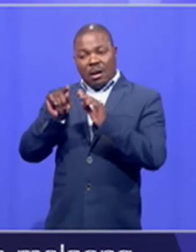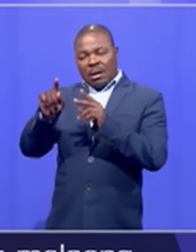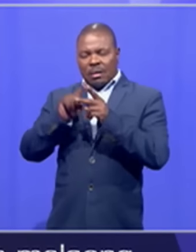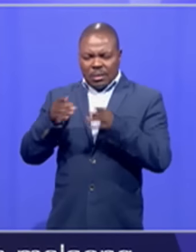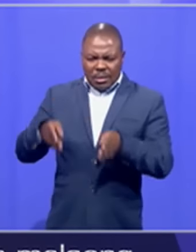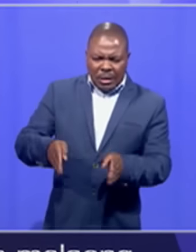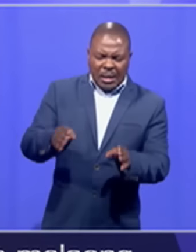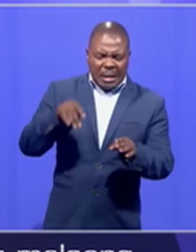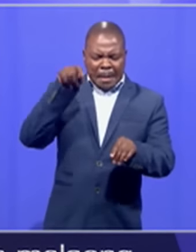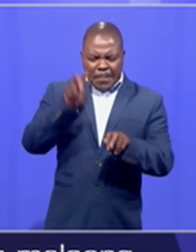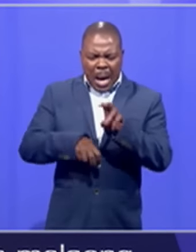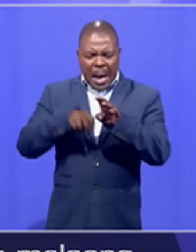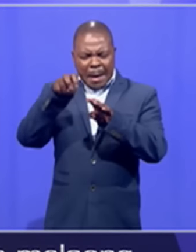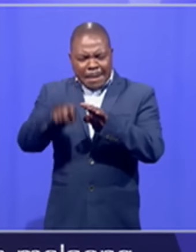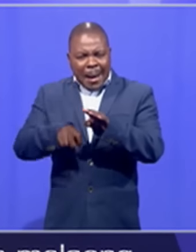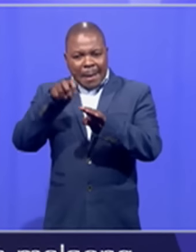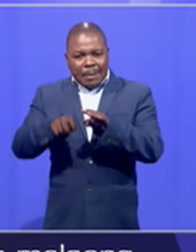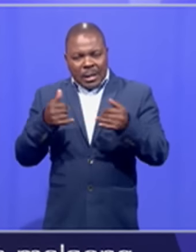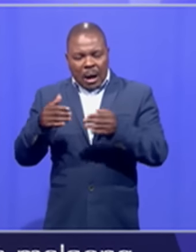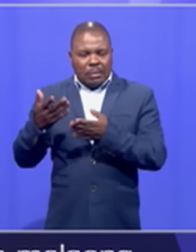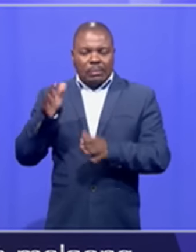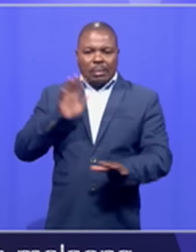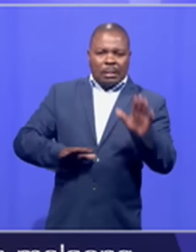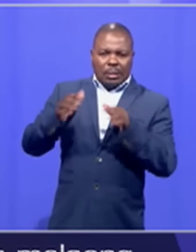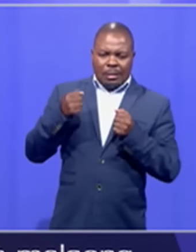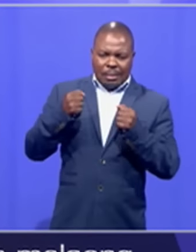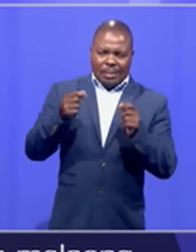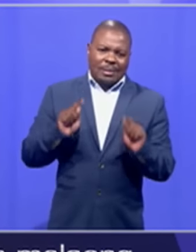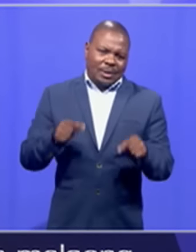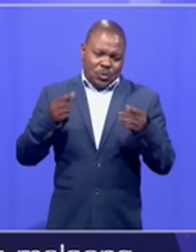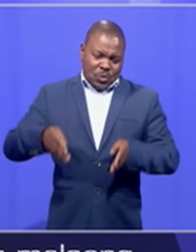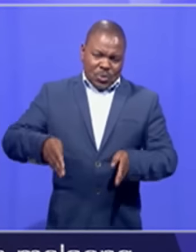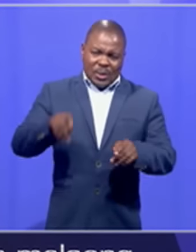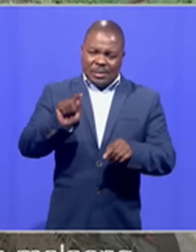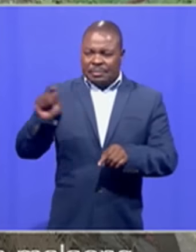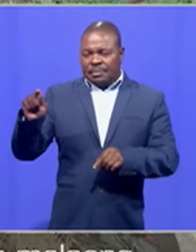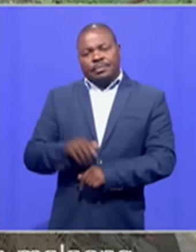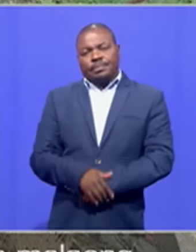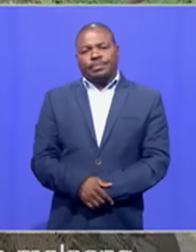e epolotšwe e le go seo se tlholago tšhitišo go otlela mo motseng.